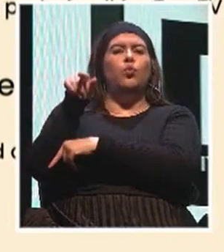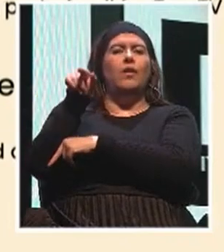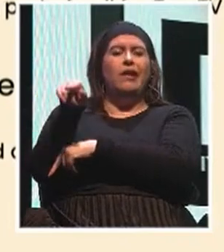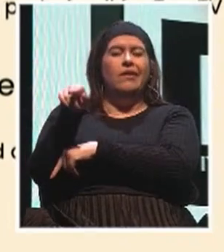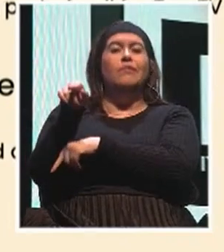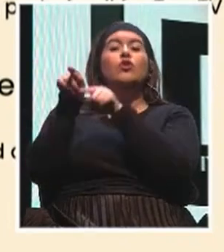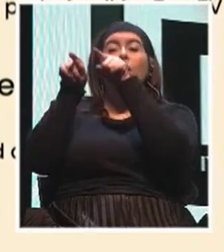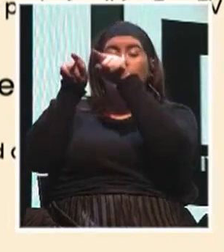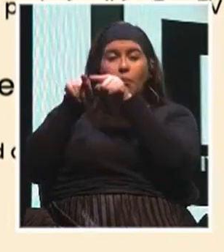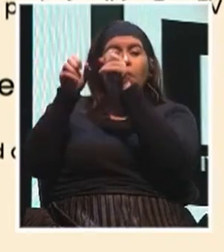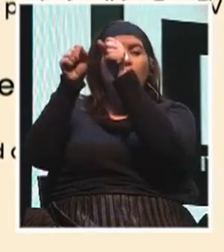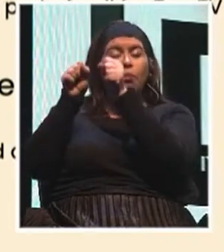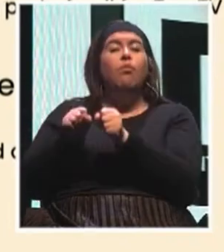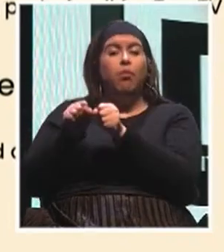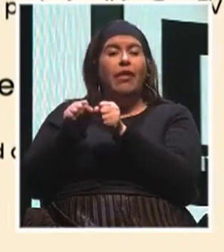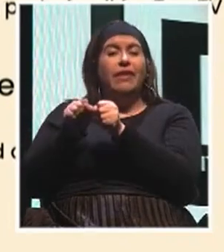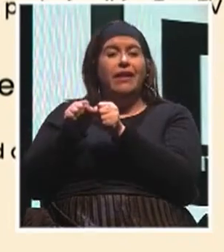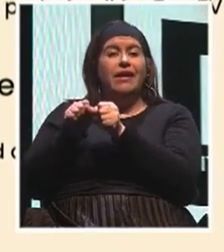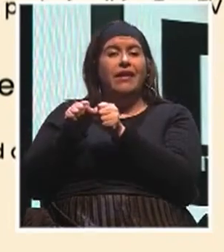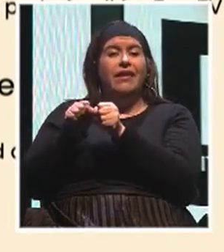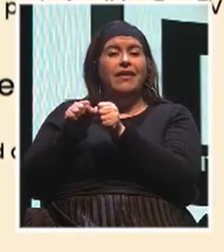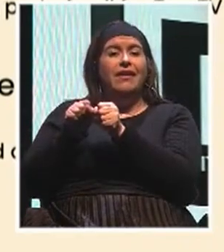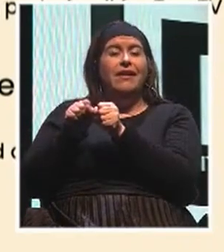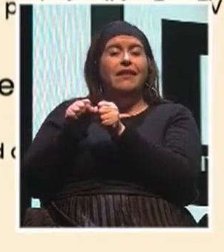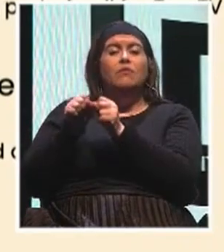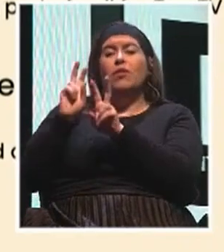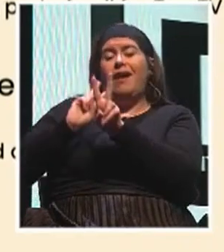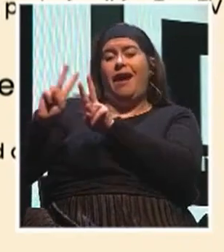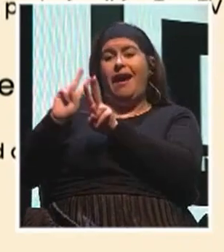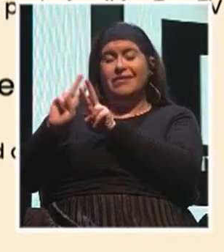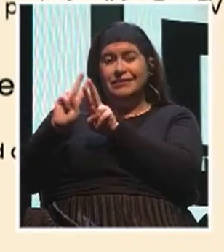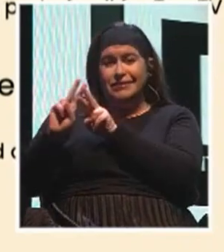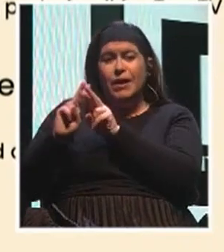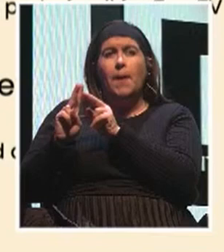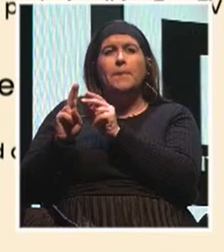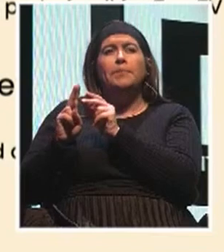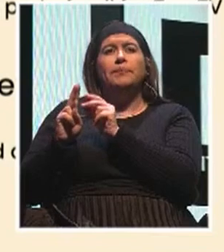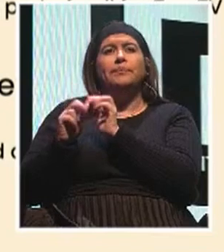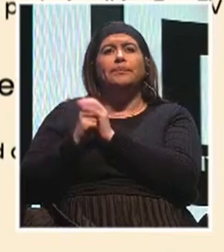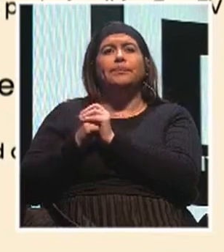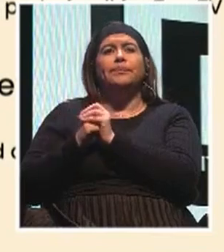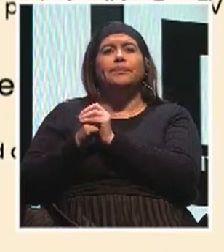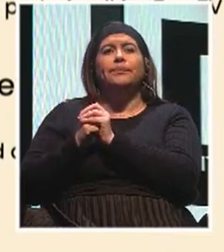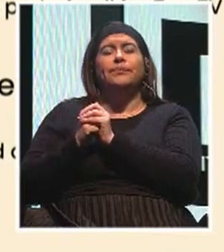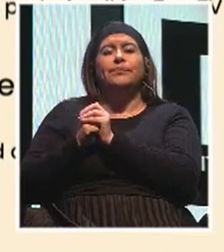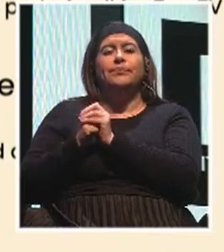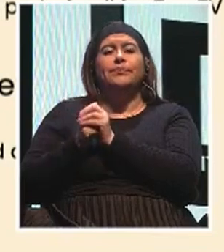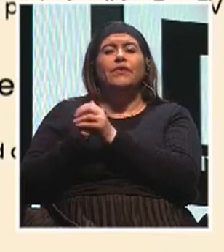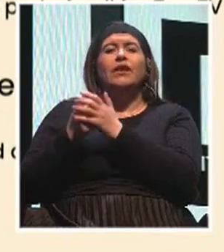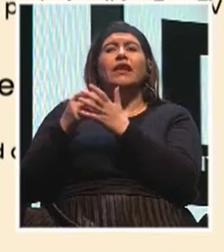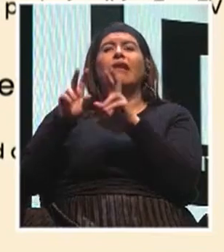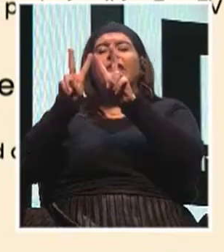more daring, adult, interesting, unexpected, non-copycat kind of